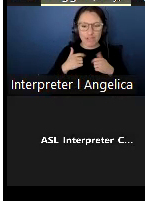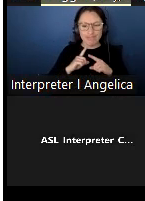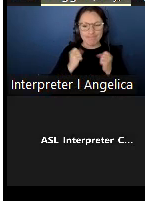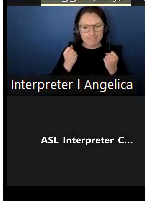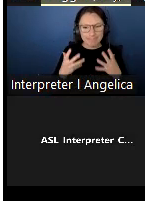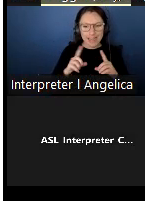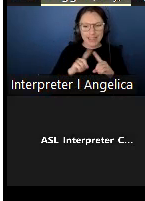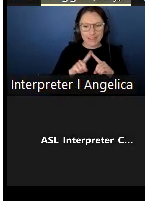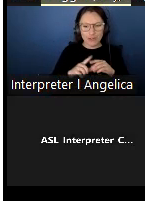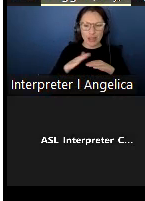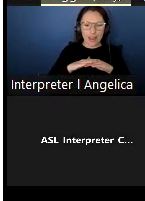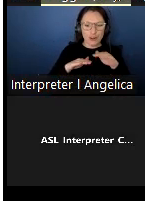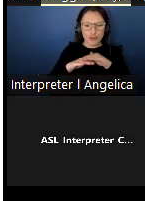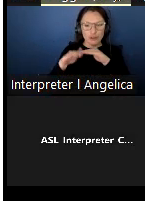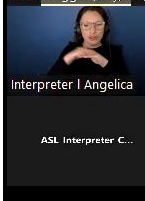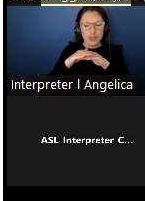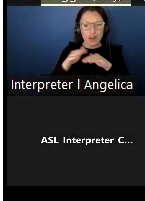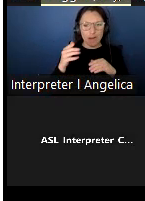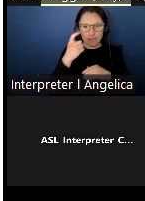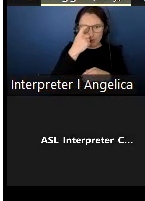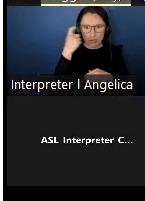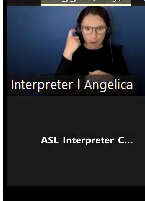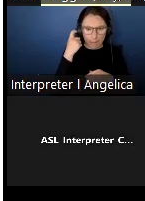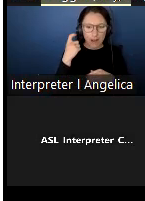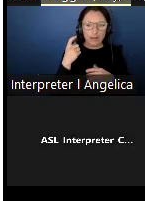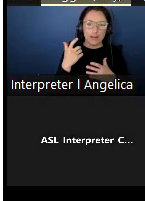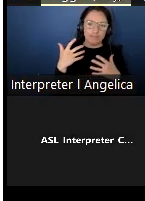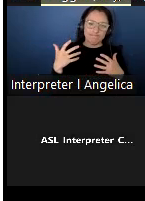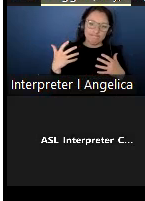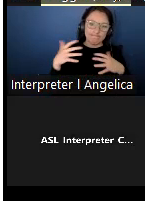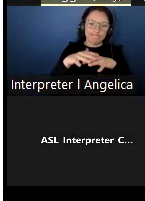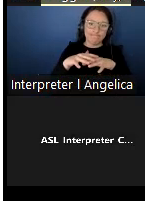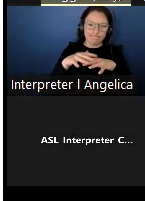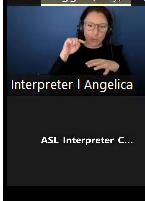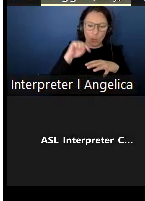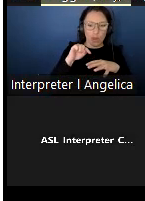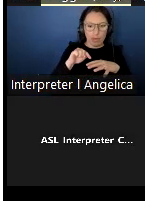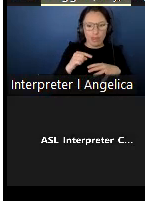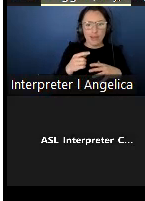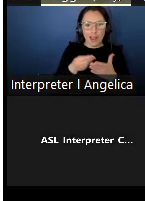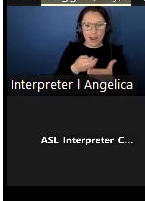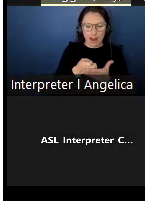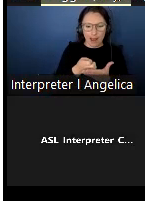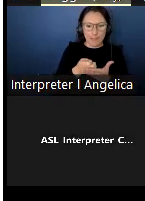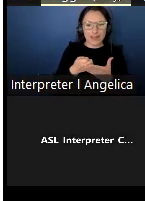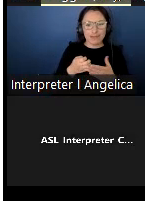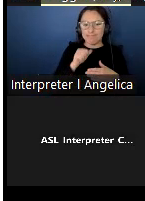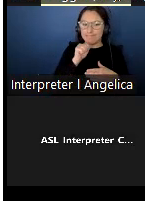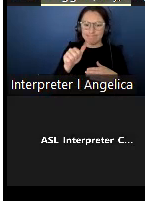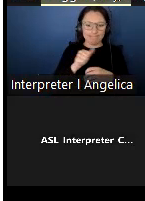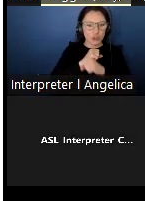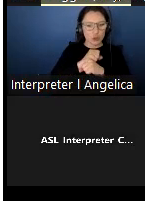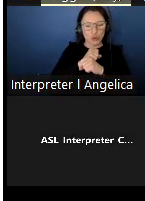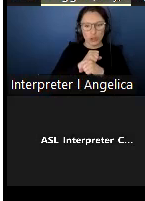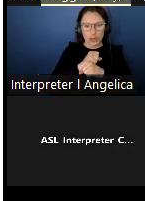violence, oppression intersect with economic insecurity. This is why this training is so important, to continue